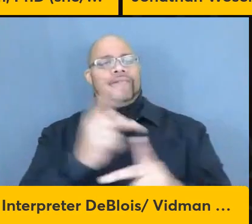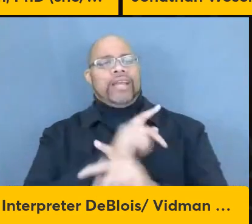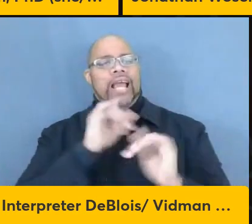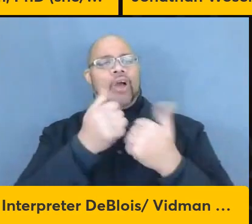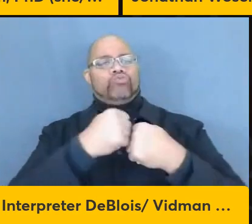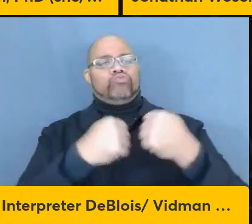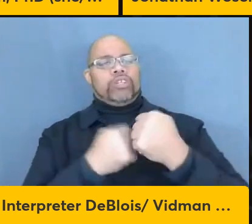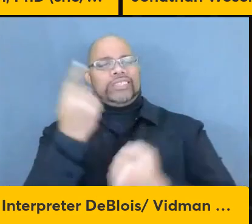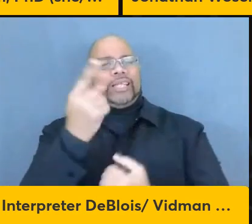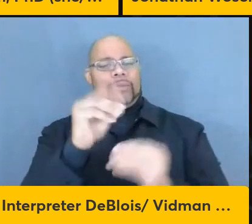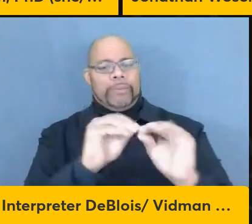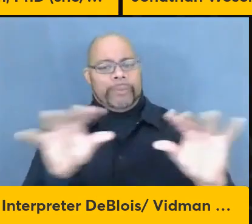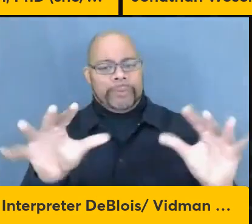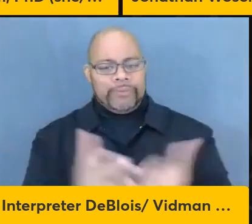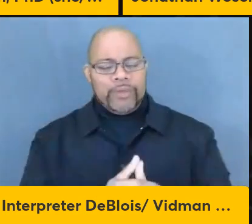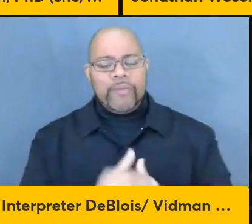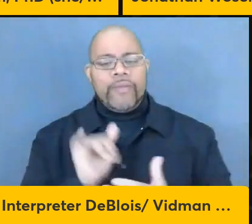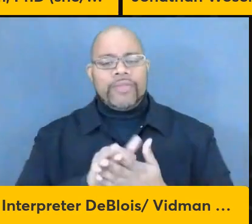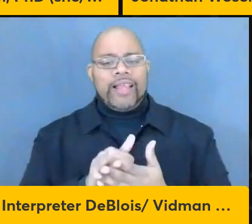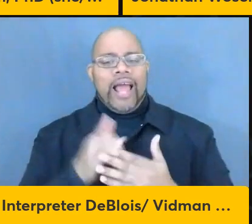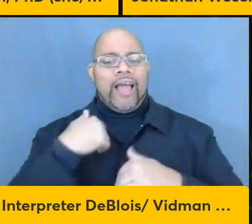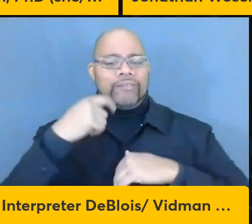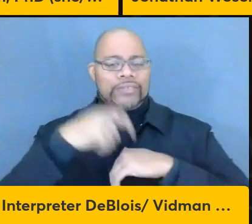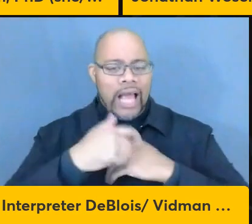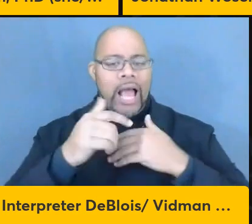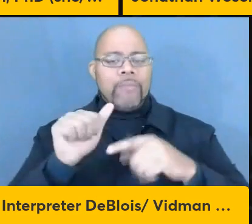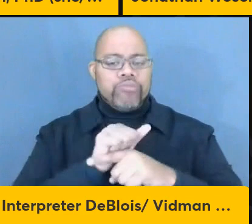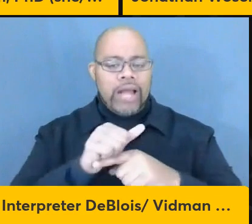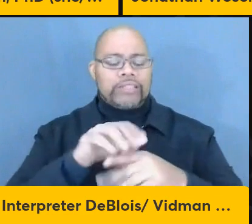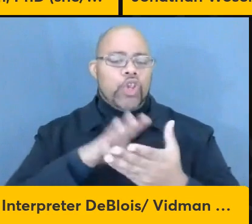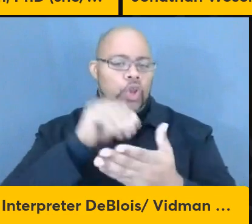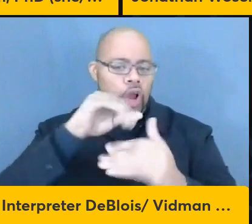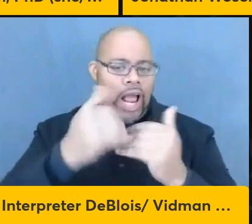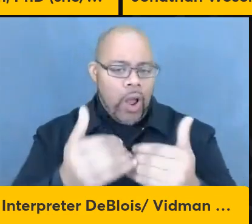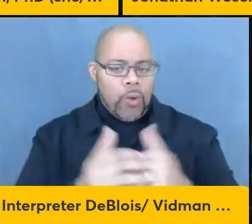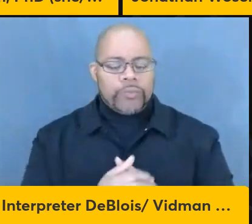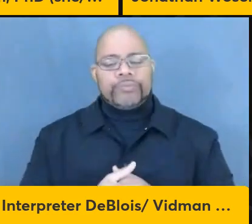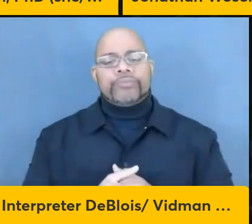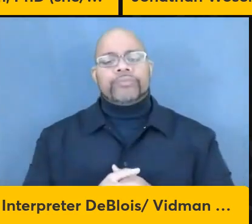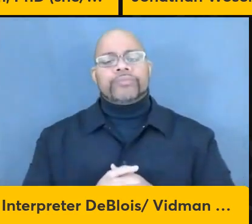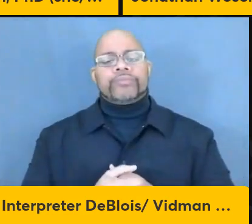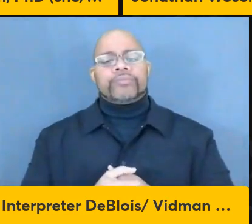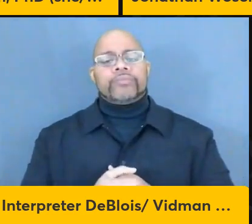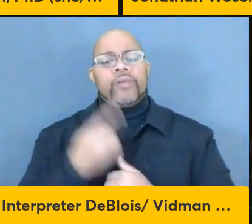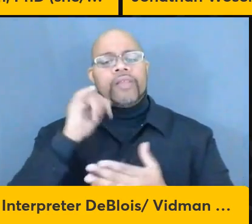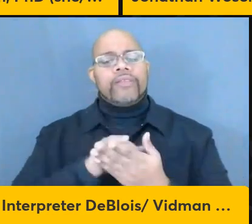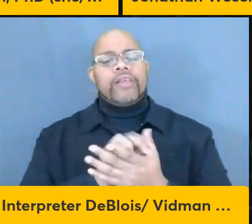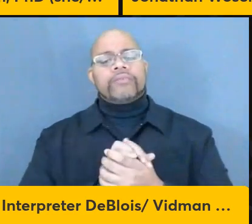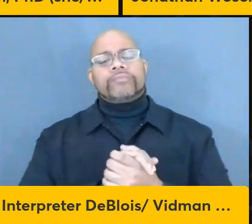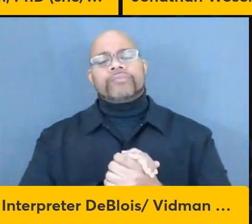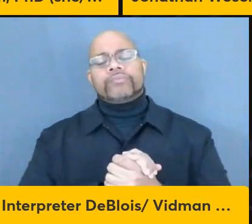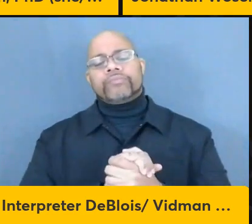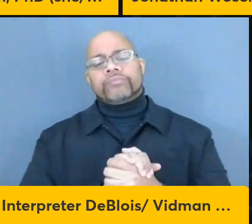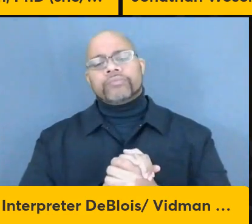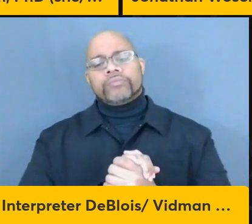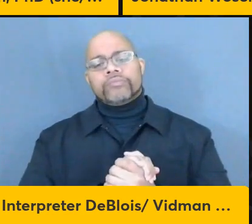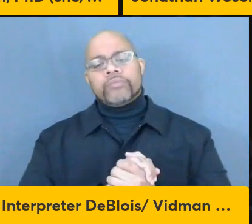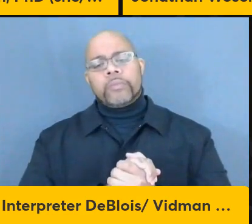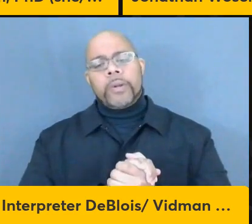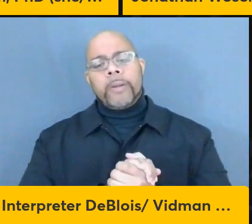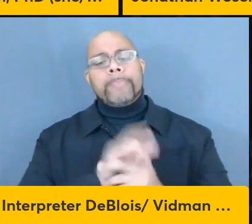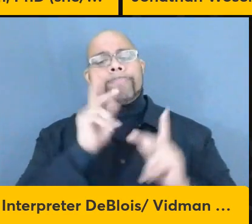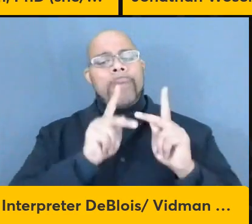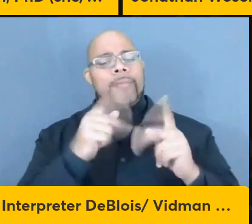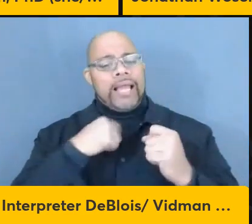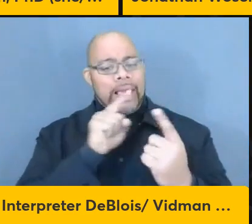structure something, which comes with time and practice. But I think it's the people I